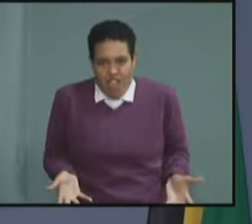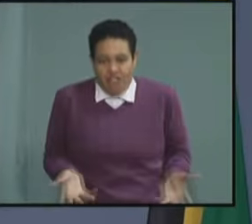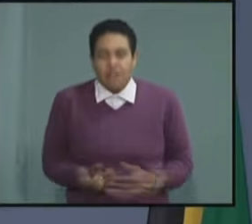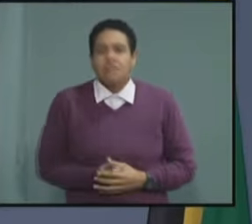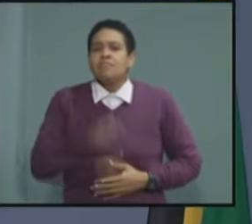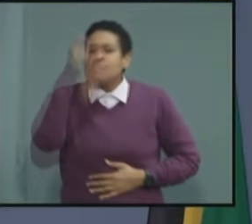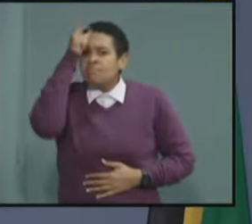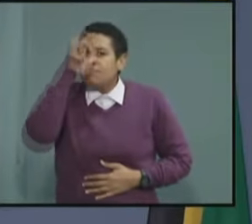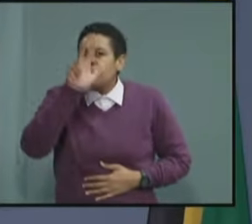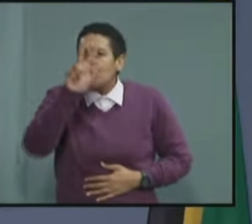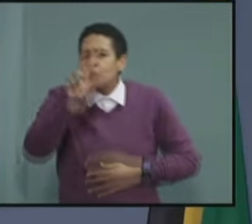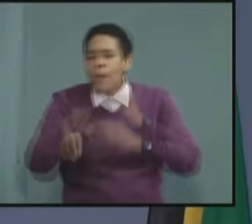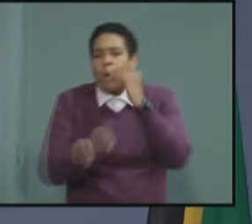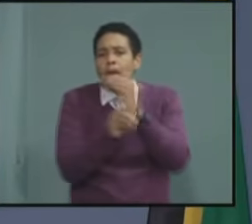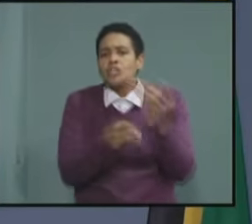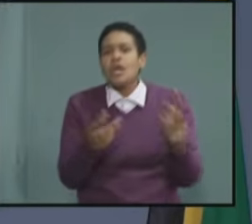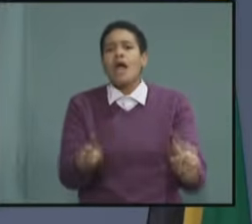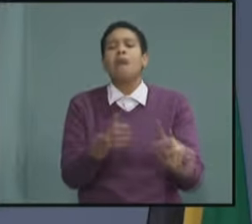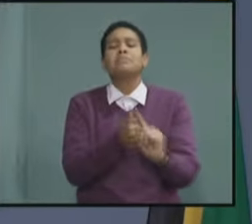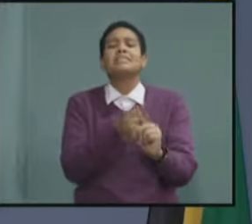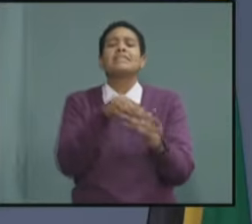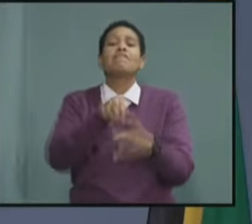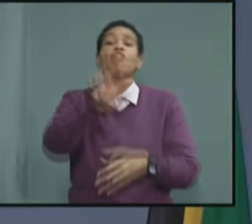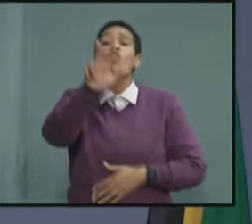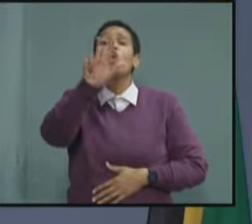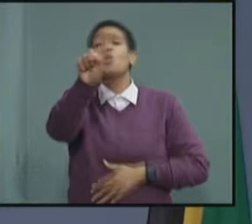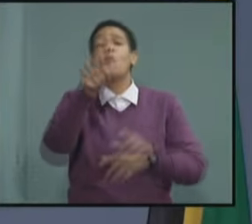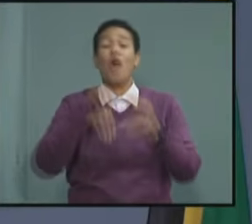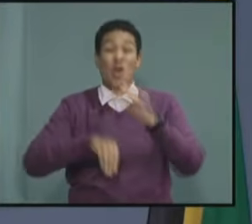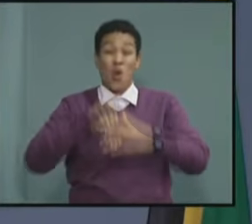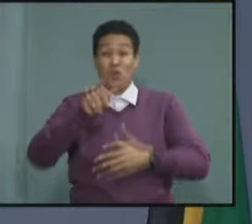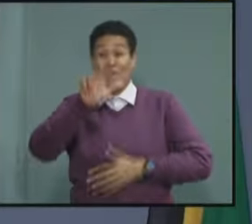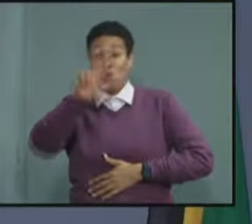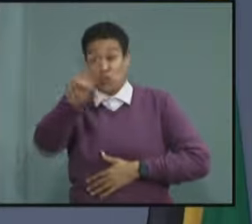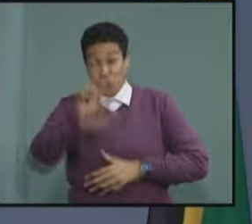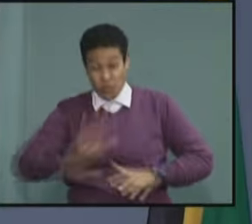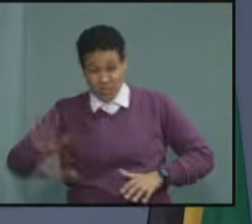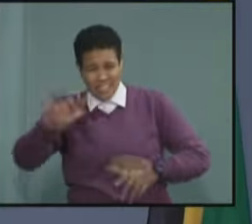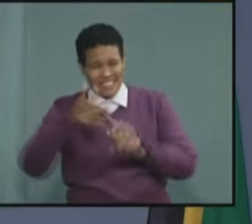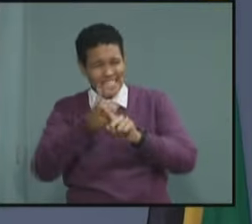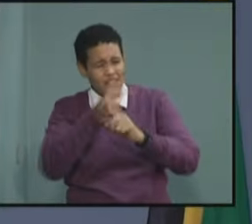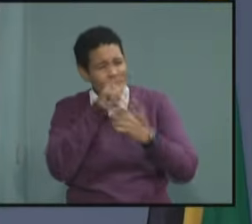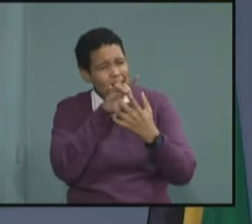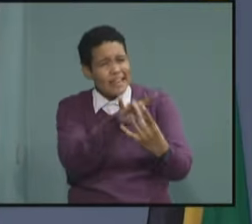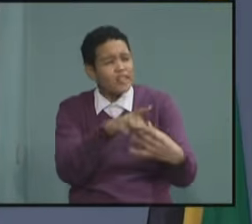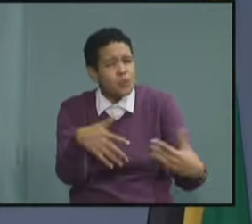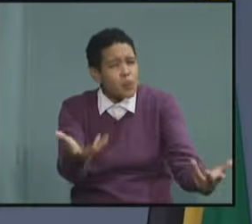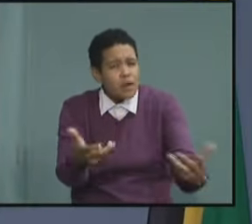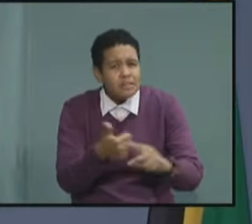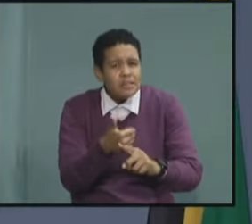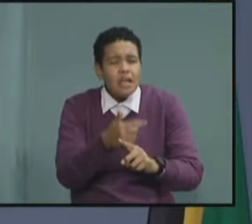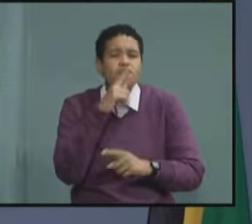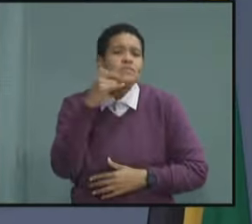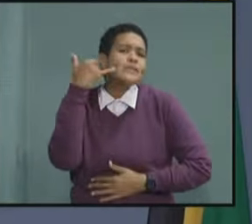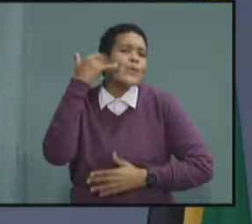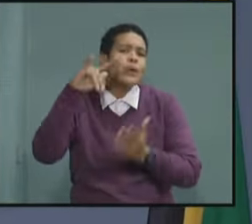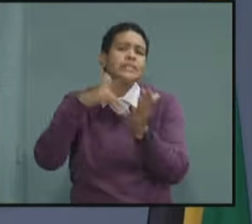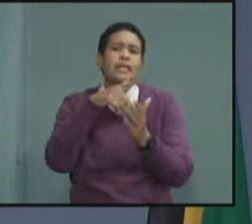32 additions, indeed 31 of the 32, are linked to a call